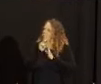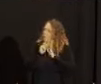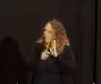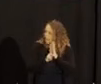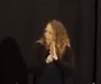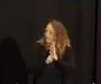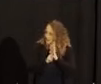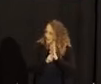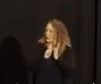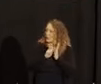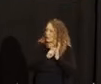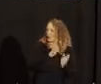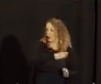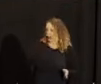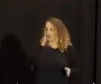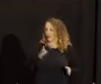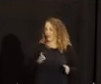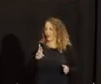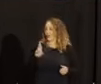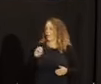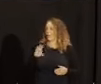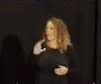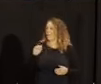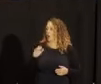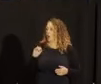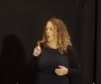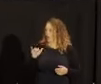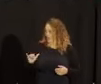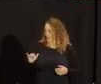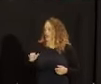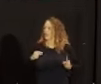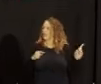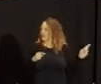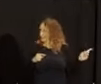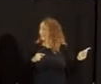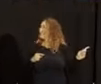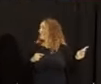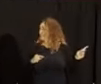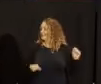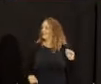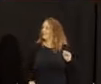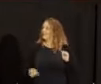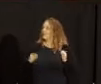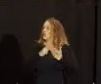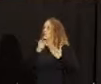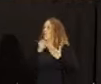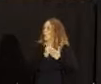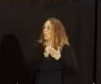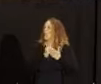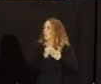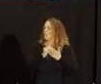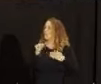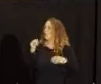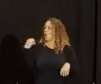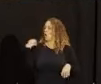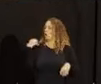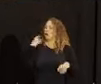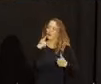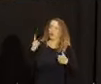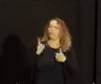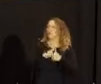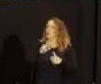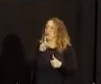ODEP. We also have Rebecca Coakley. Rebecca is the program officer for the very